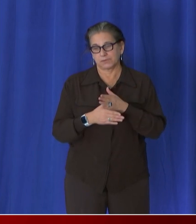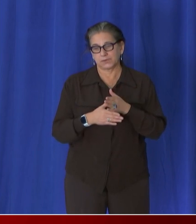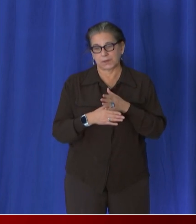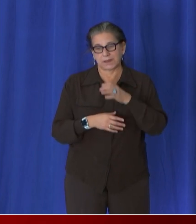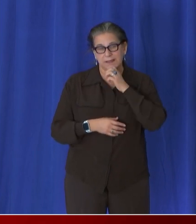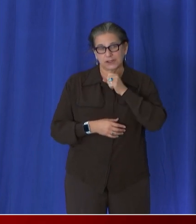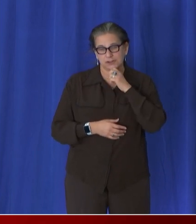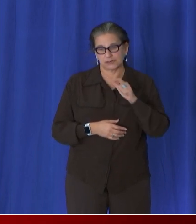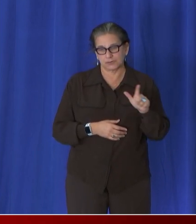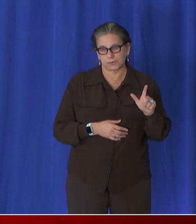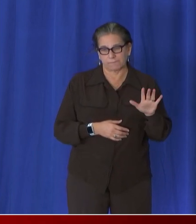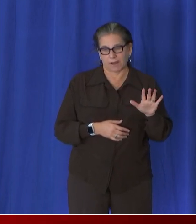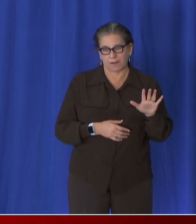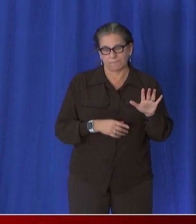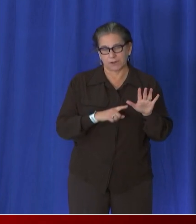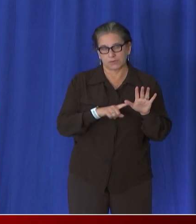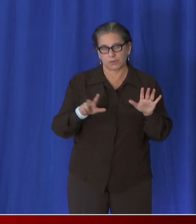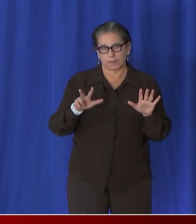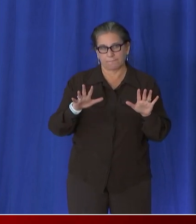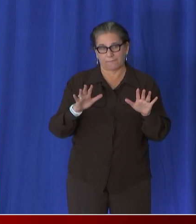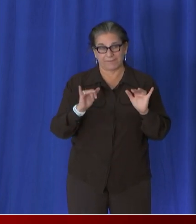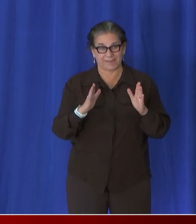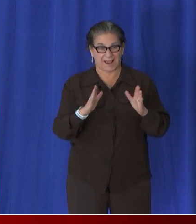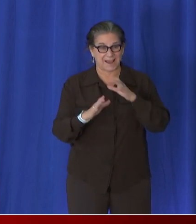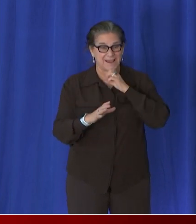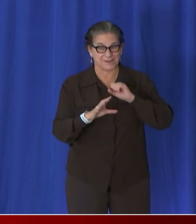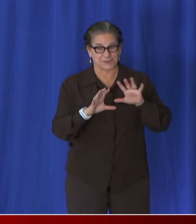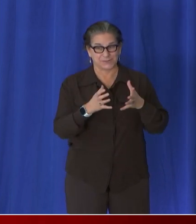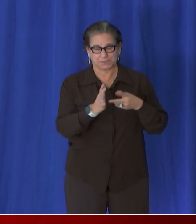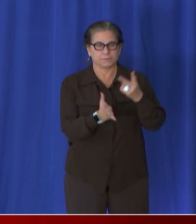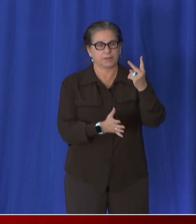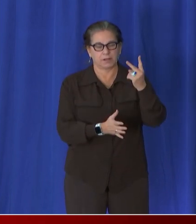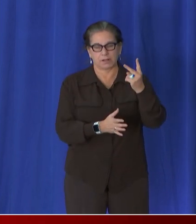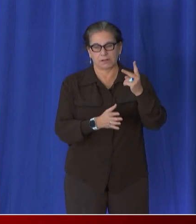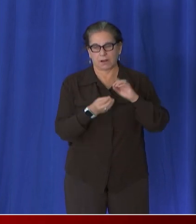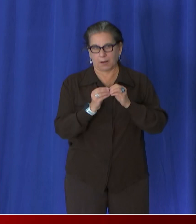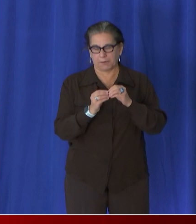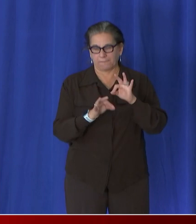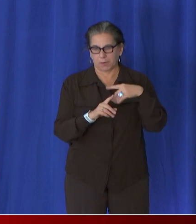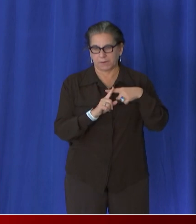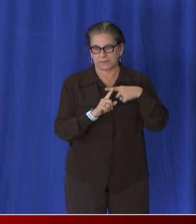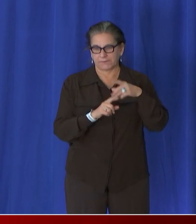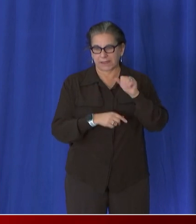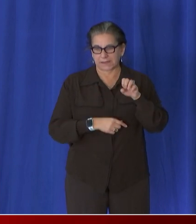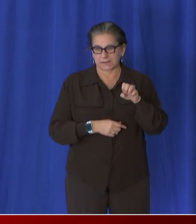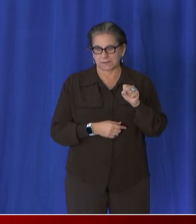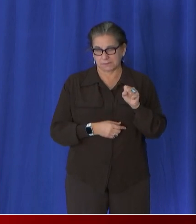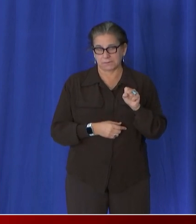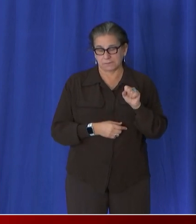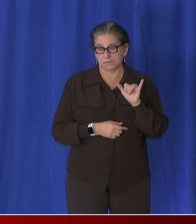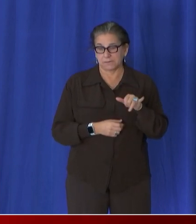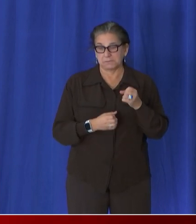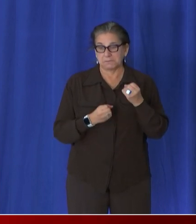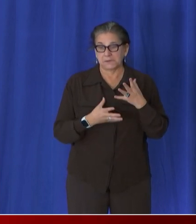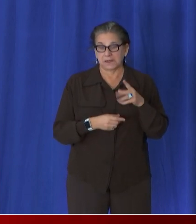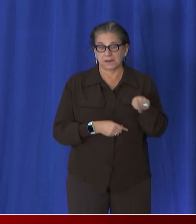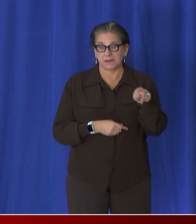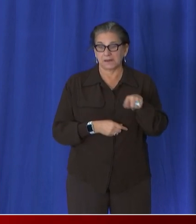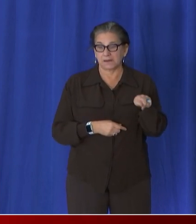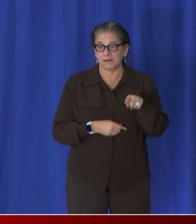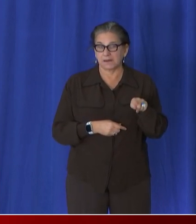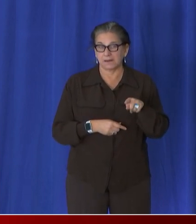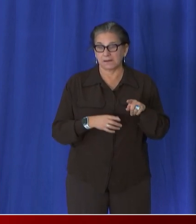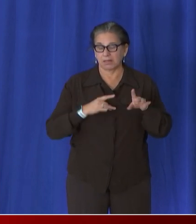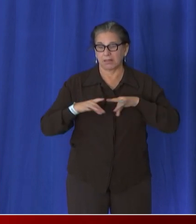think are the most active in the community, especially in social settings. And so it's really important as we talk about this spread that we talk about how we use those